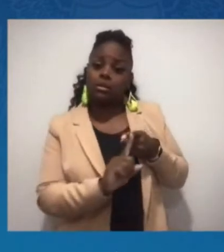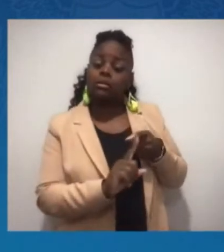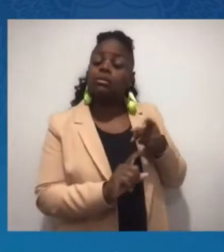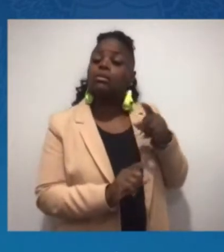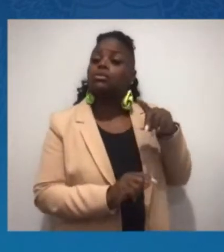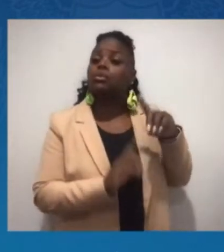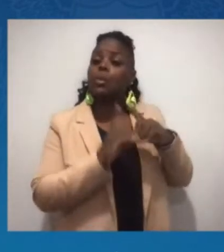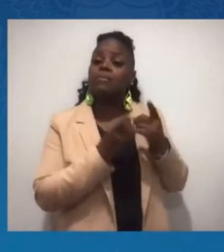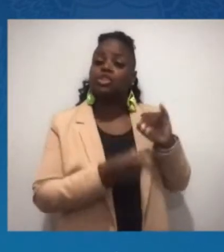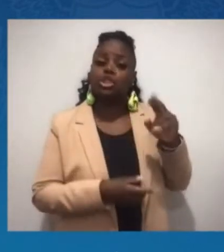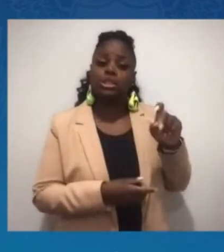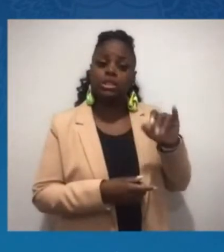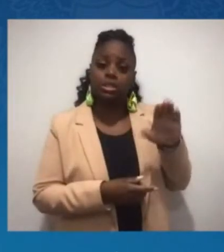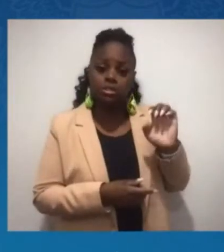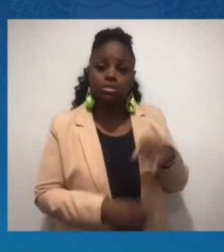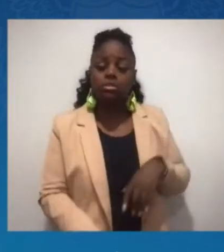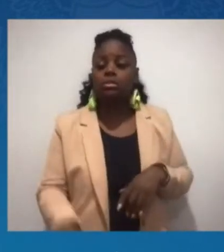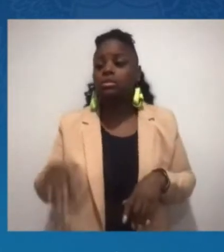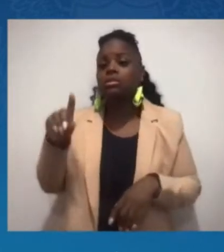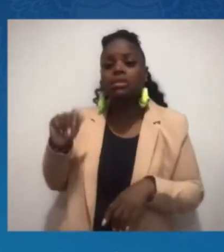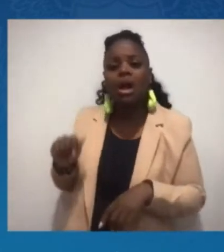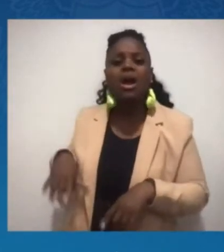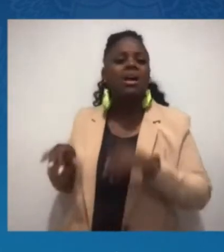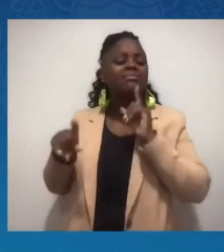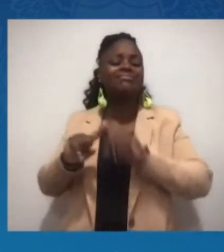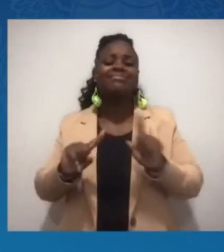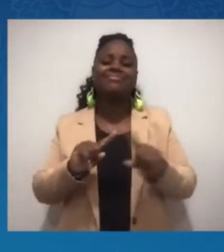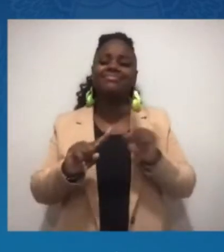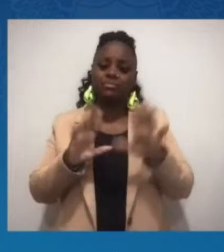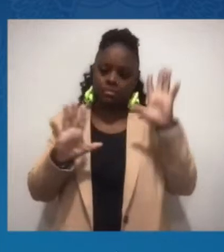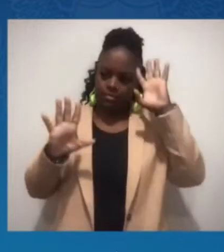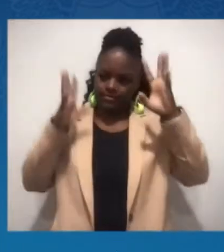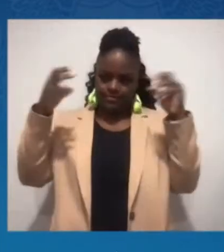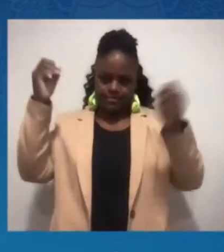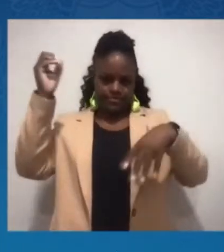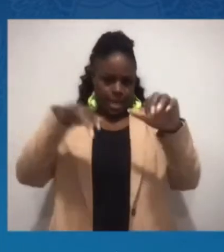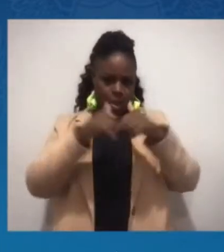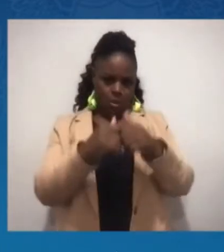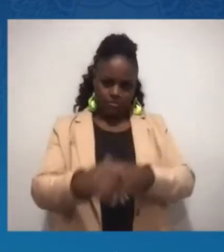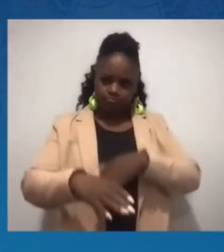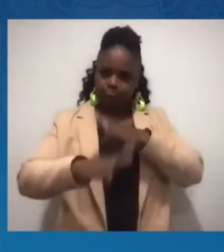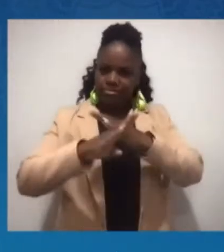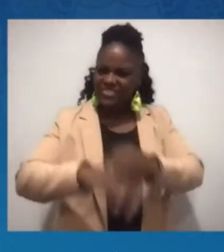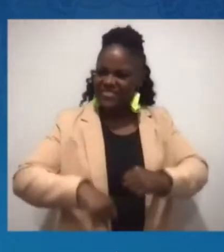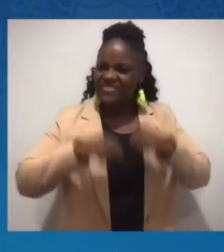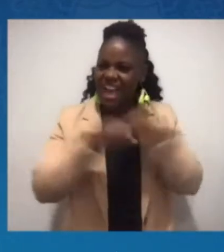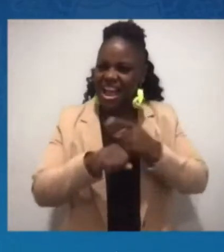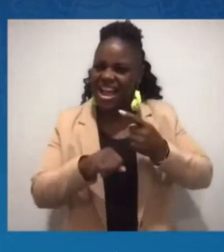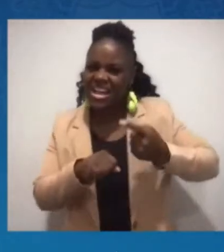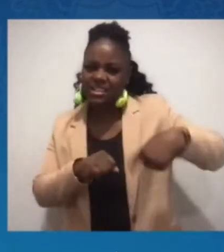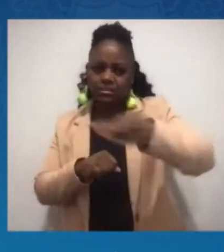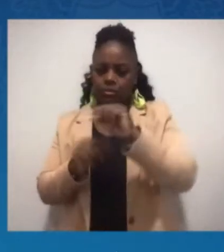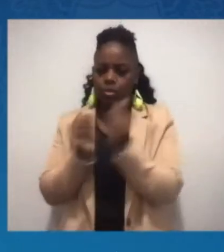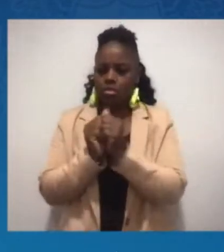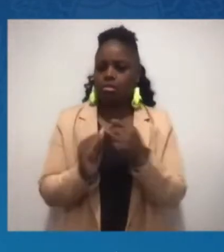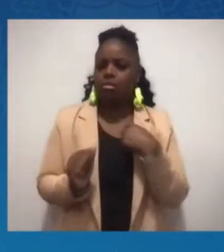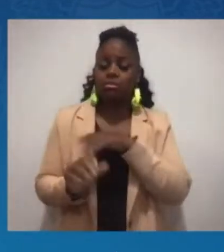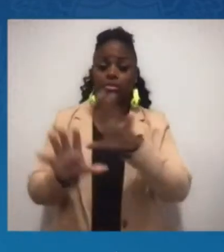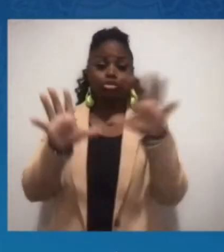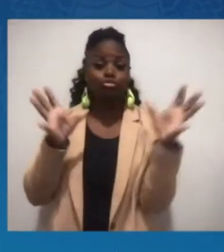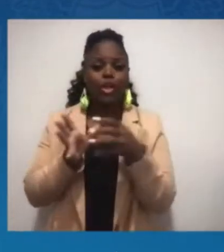and creative problem solving to fight back for all of us. And together, we're building a path forward to restore the right to abortion and